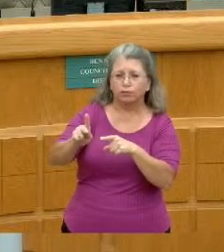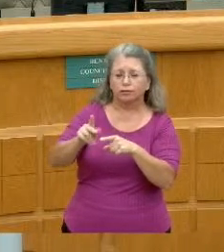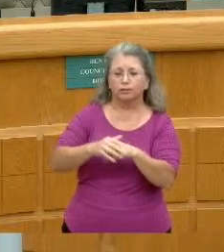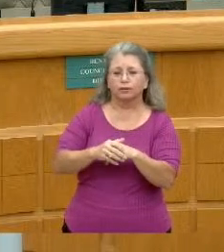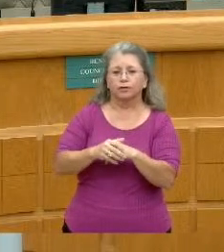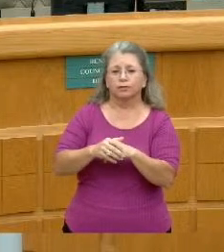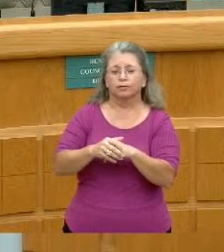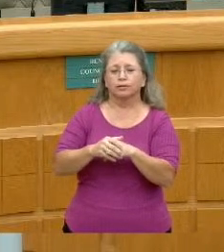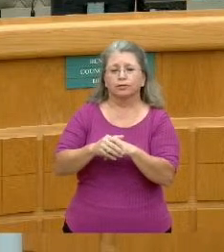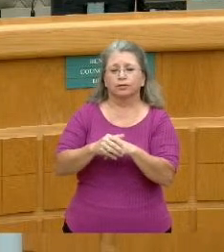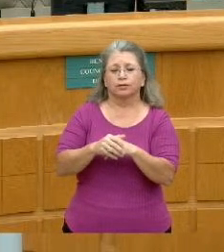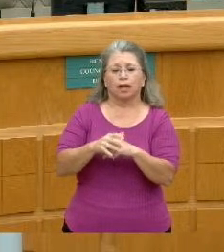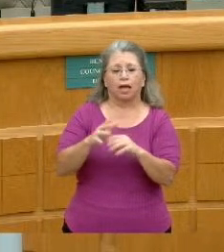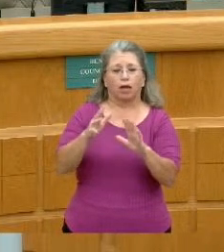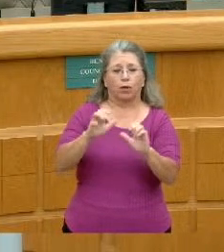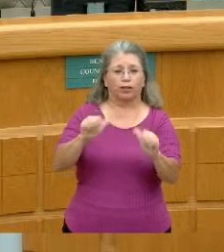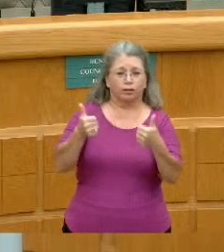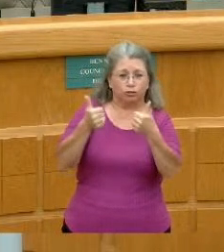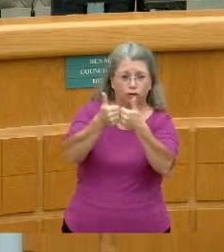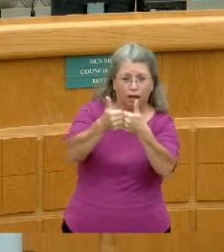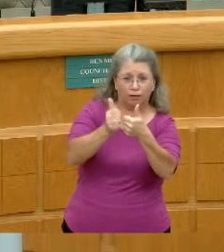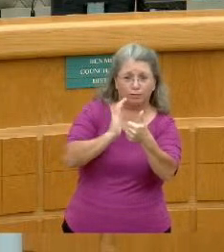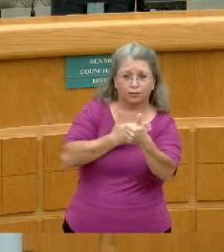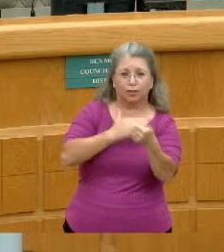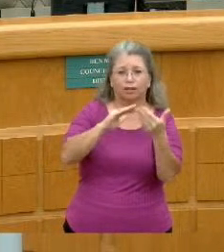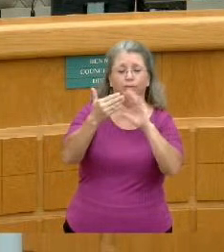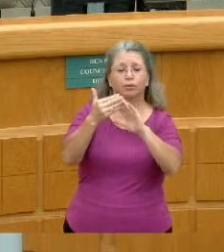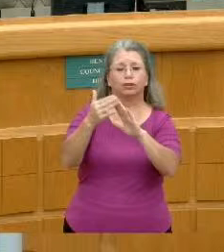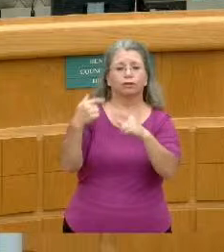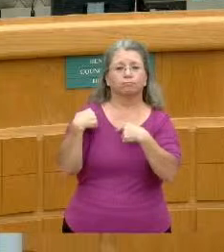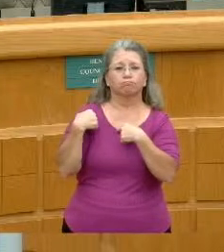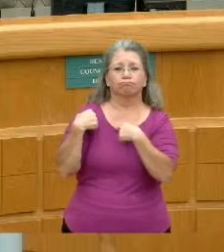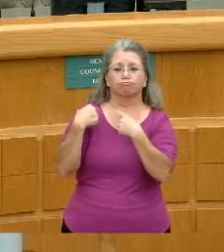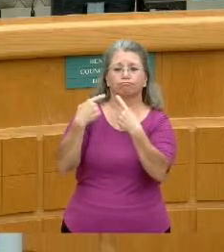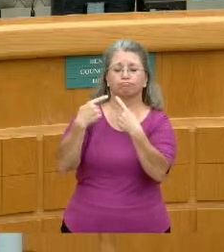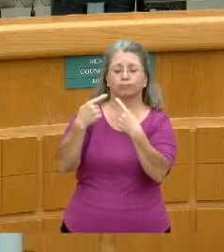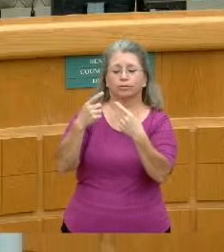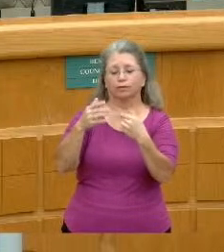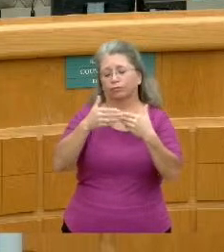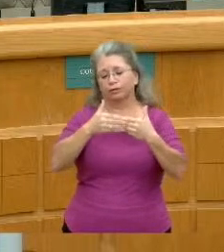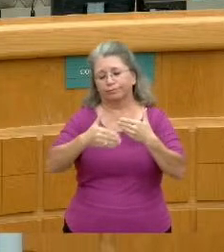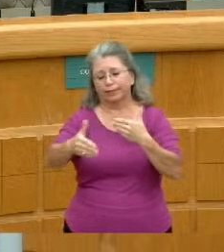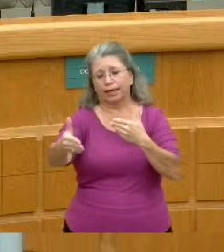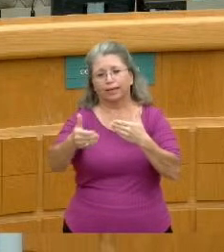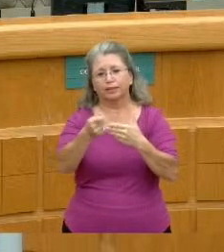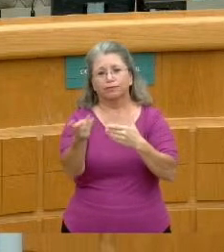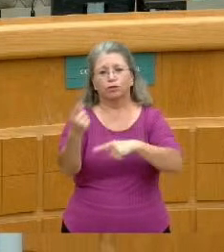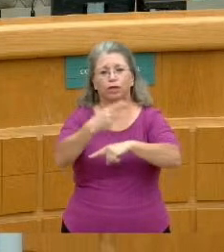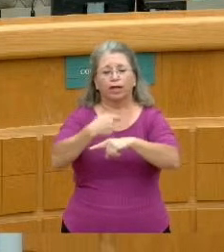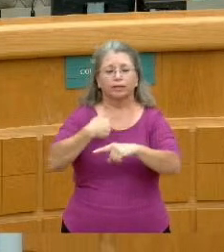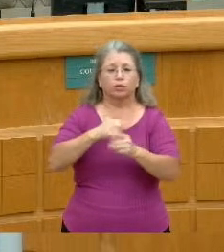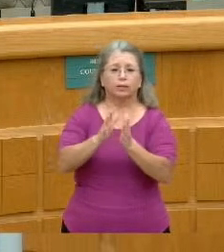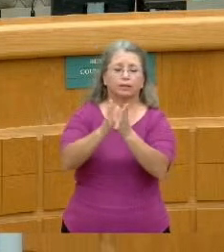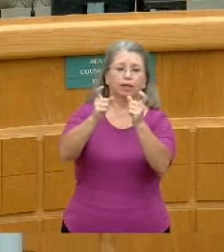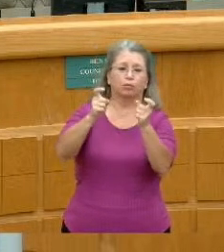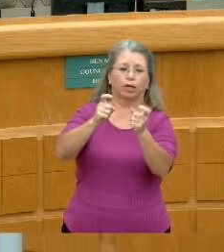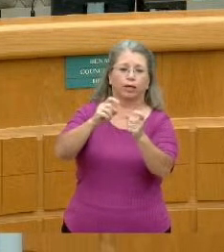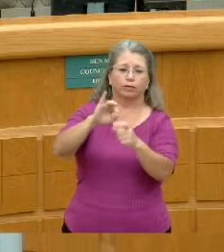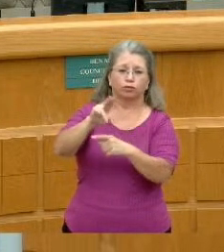to challenge our community that over these next several days as we celebrate the 4th of July and